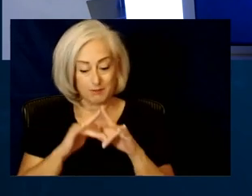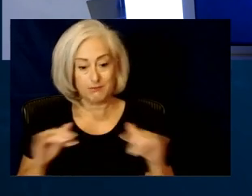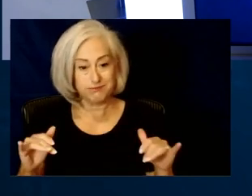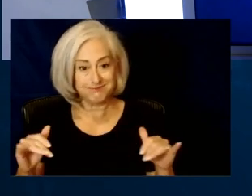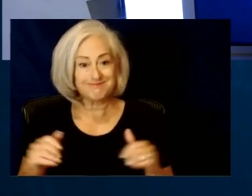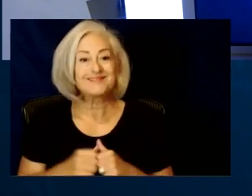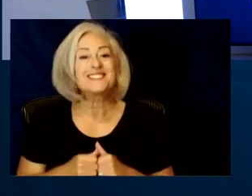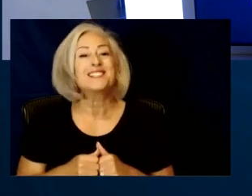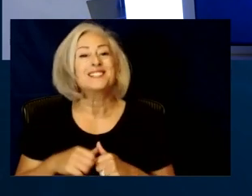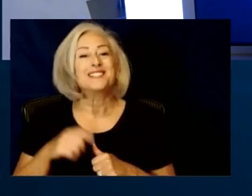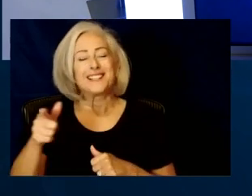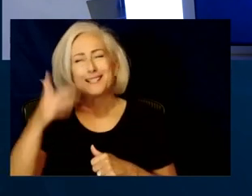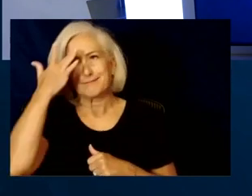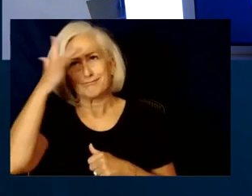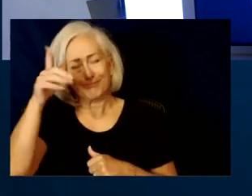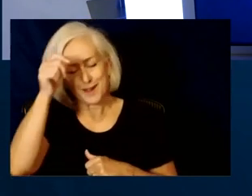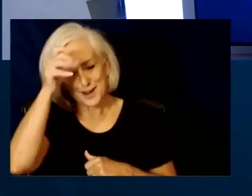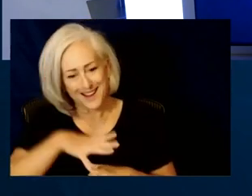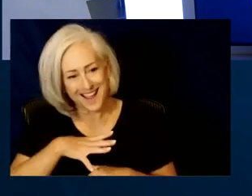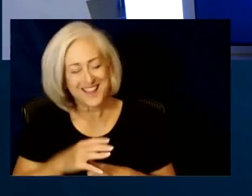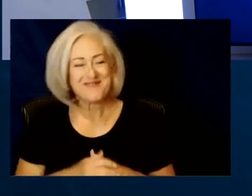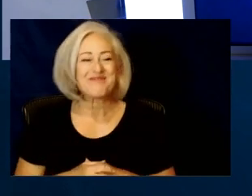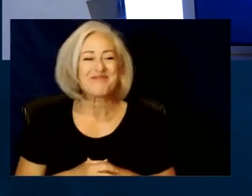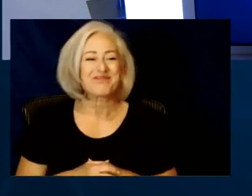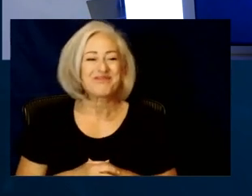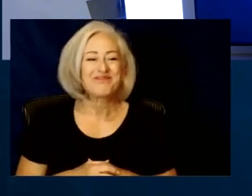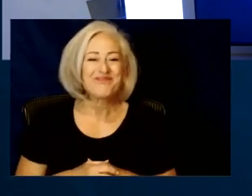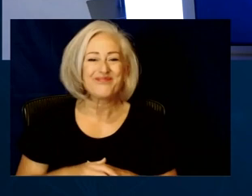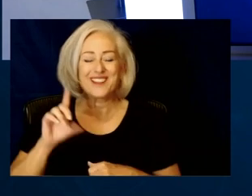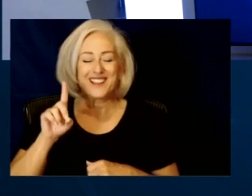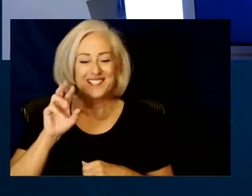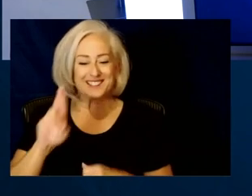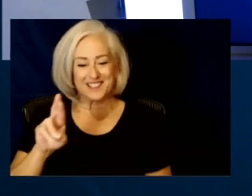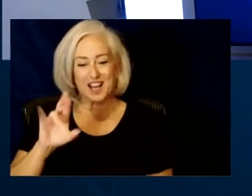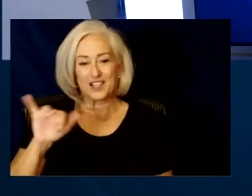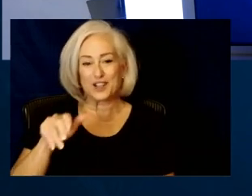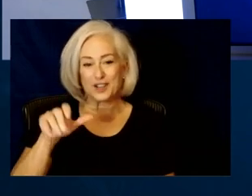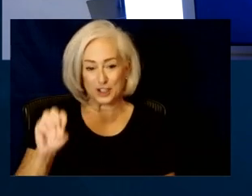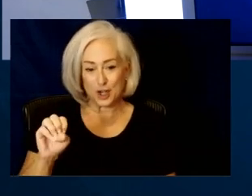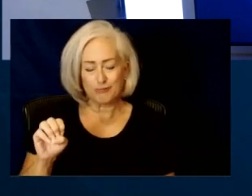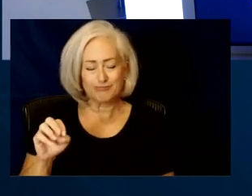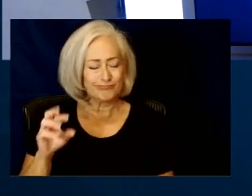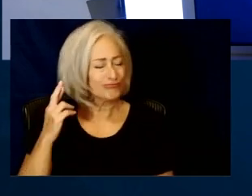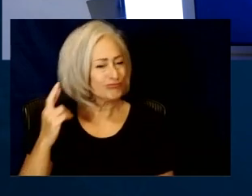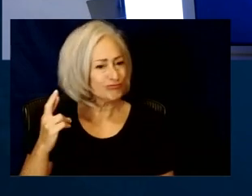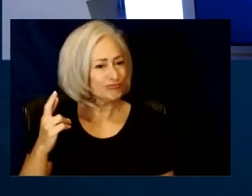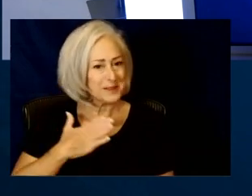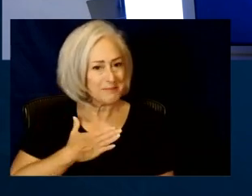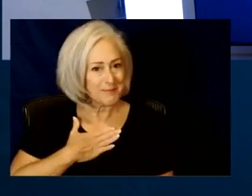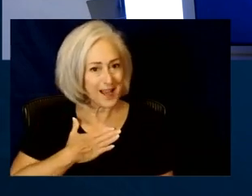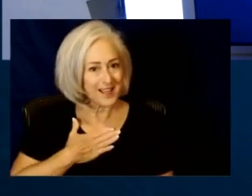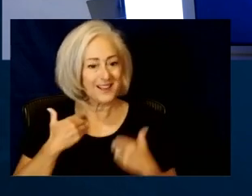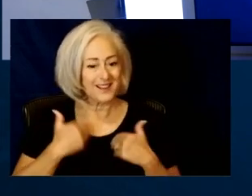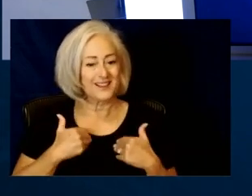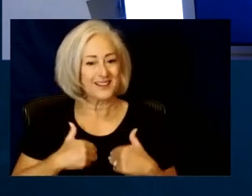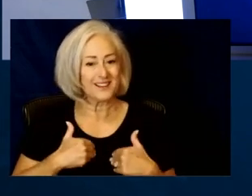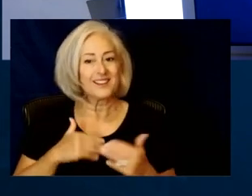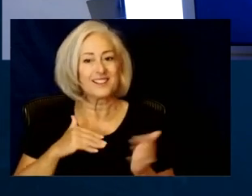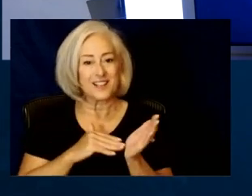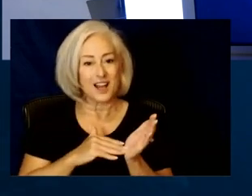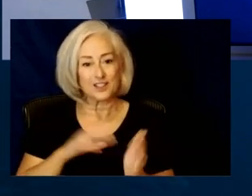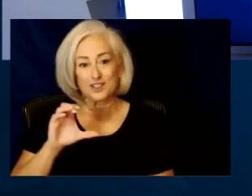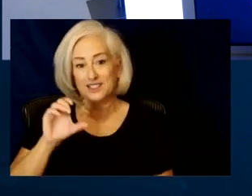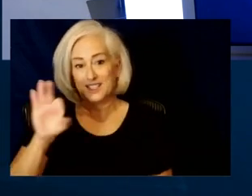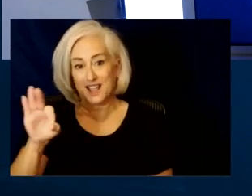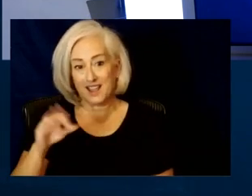very smart guy. Dr. Joel Mermis, a great friend of mine, pulmonologist, critical care, CF doc. Joel has COVID, and so